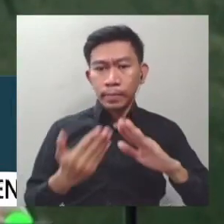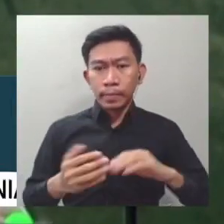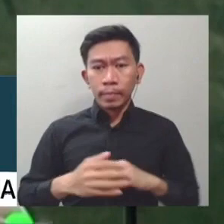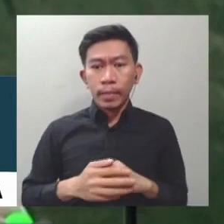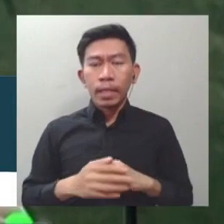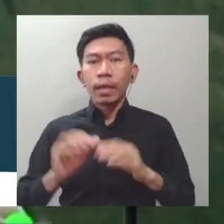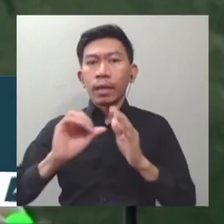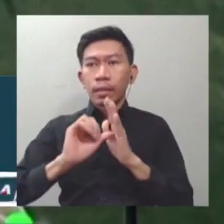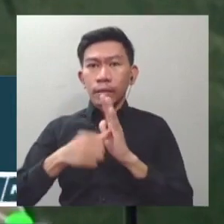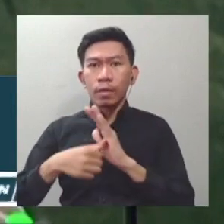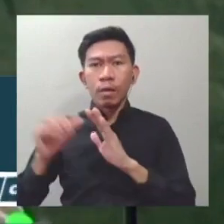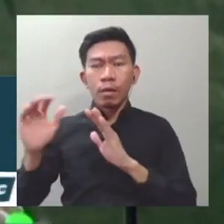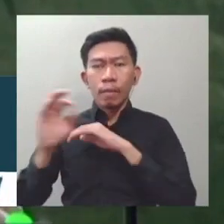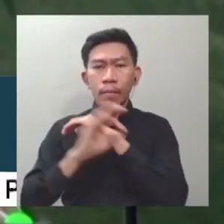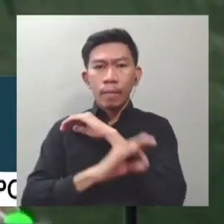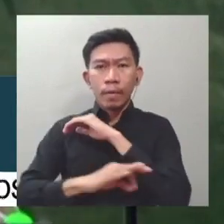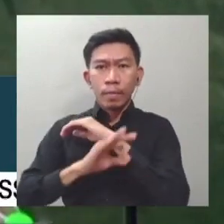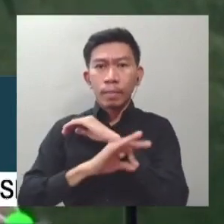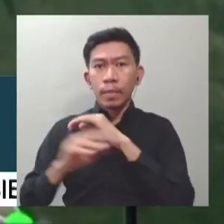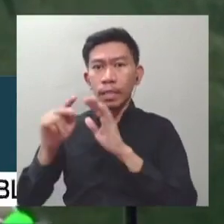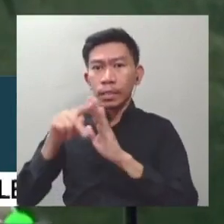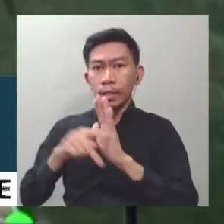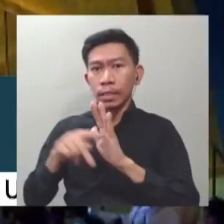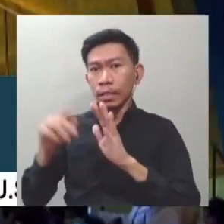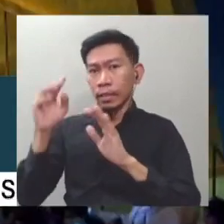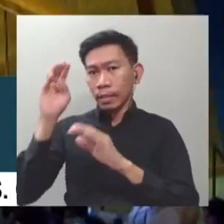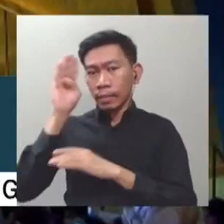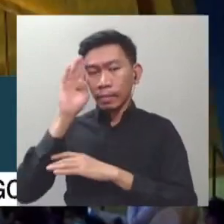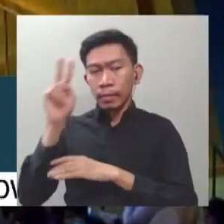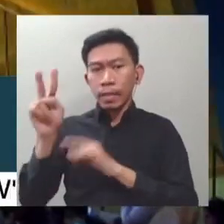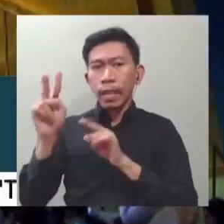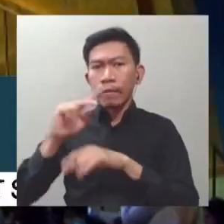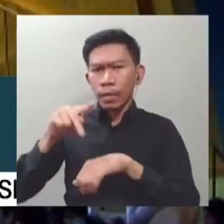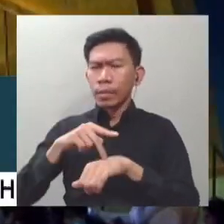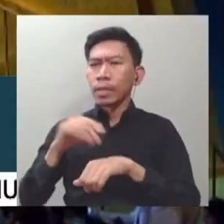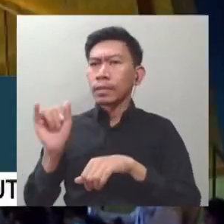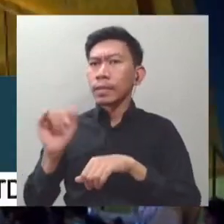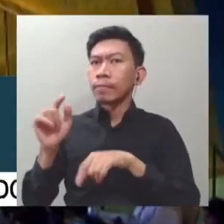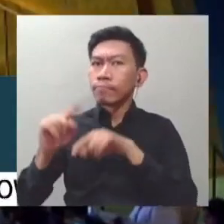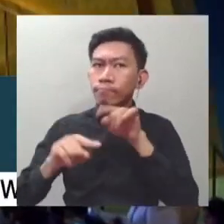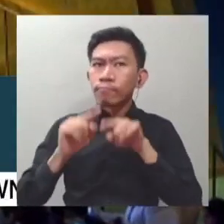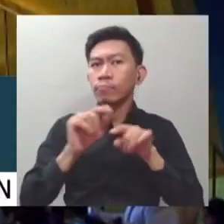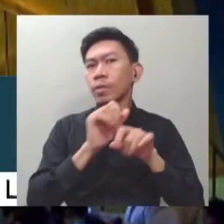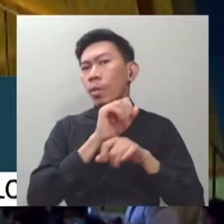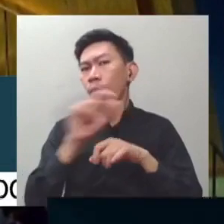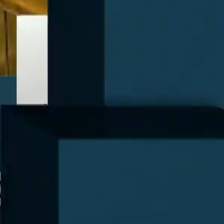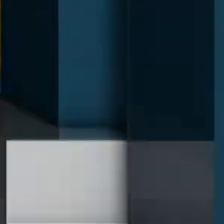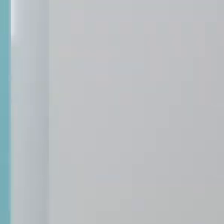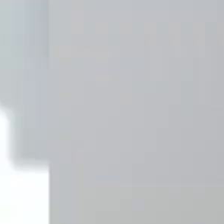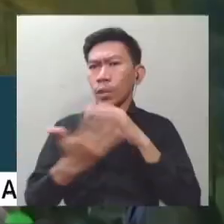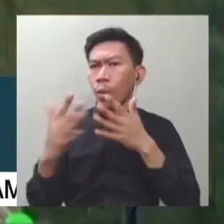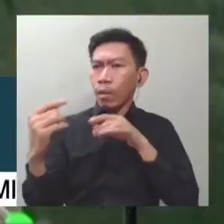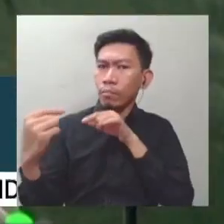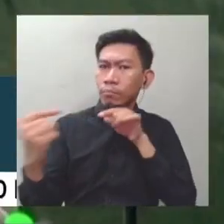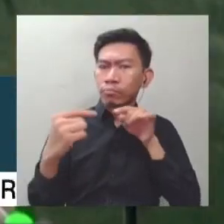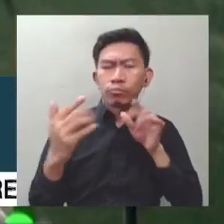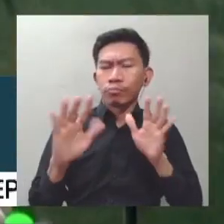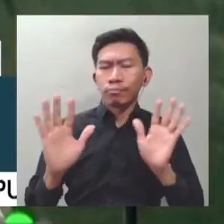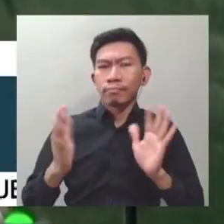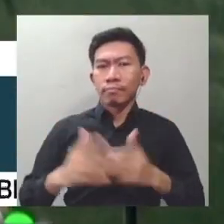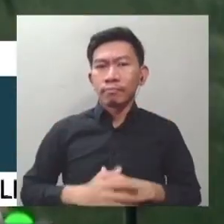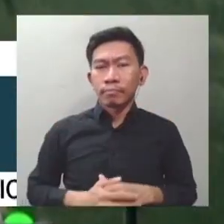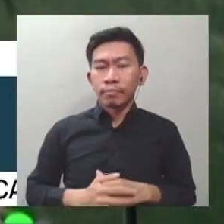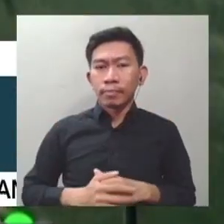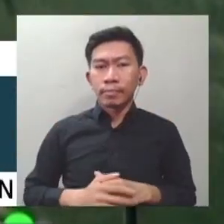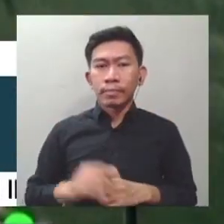of President Marcos. The Philippines remains a friend to all and an enemy to none. We advocate the peaceful